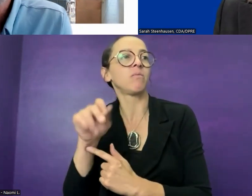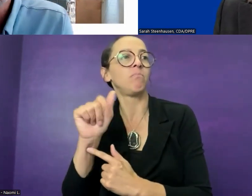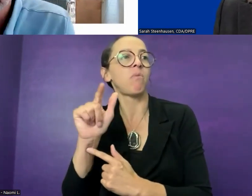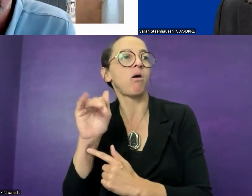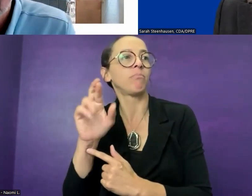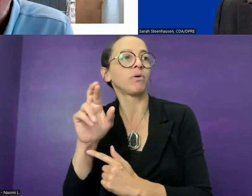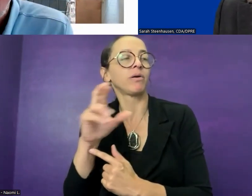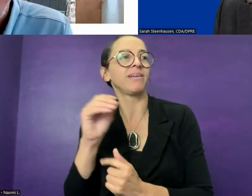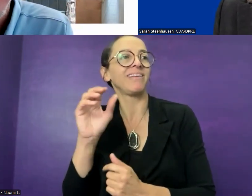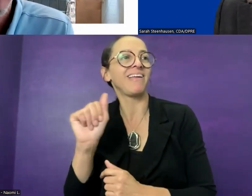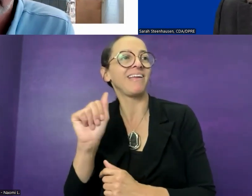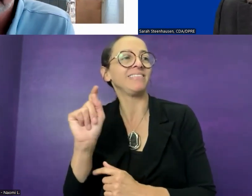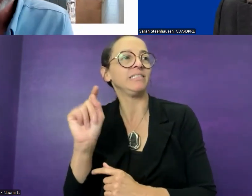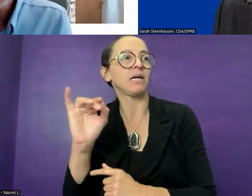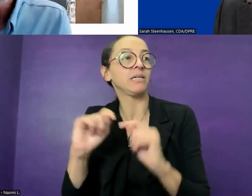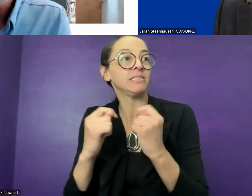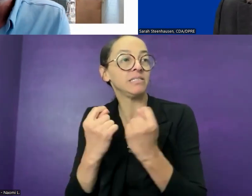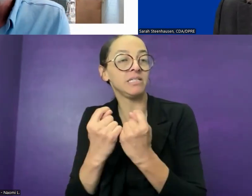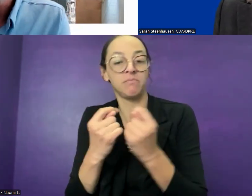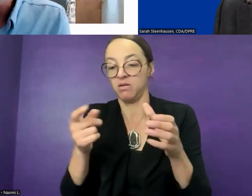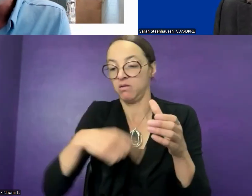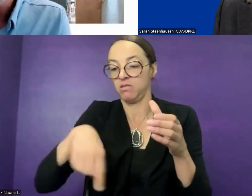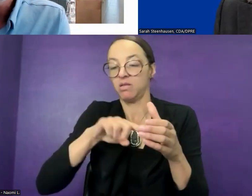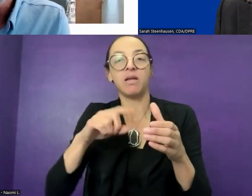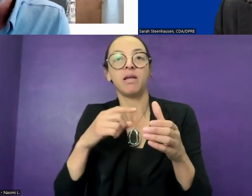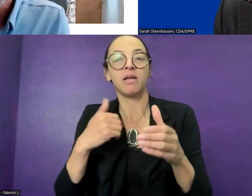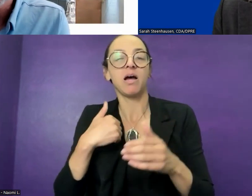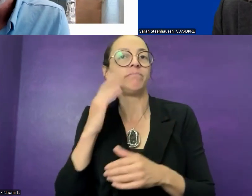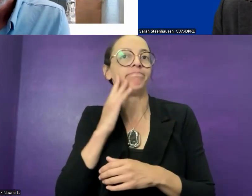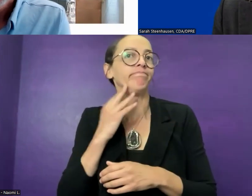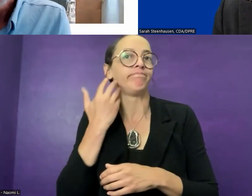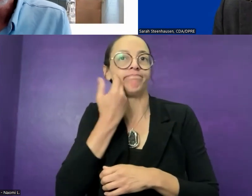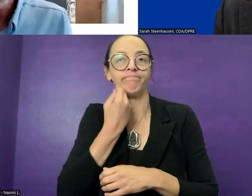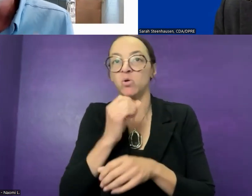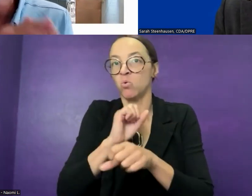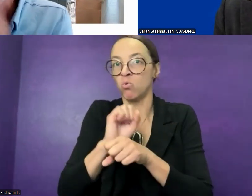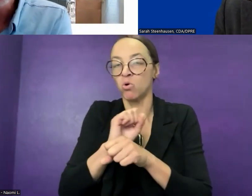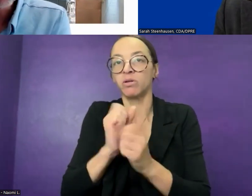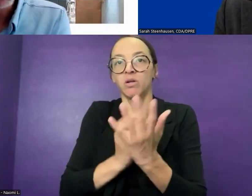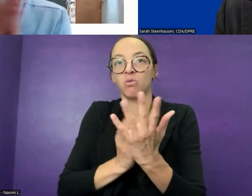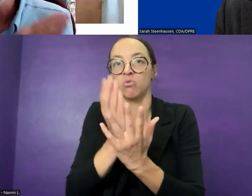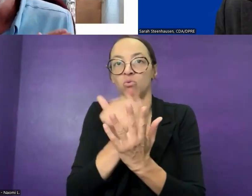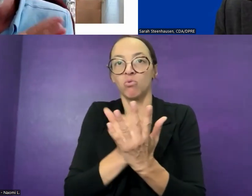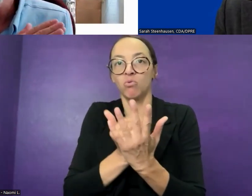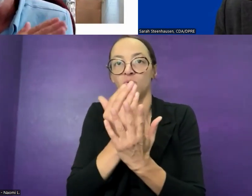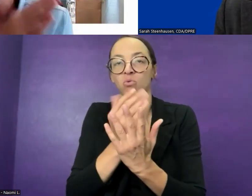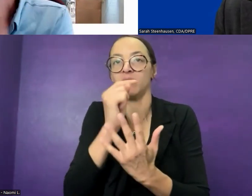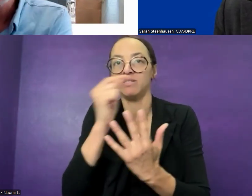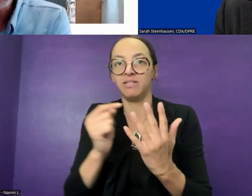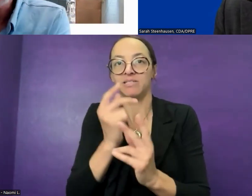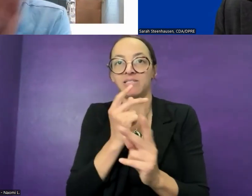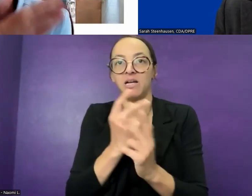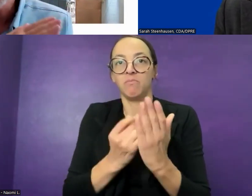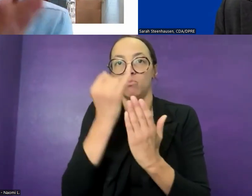experience working through these sorts of projects. And so there's a flow, I believe there will be a